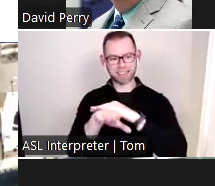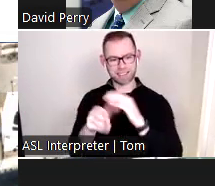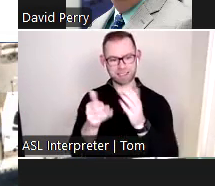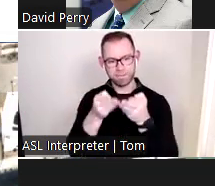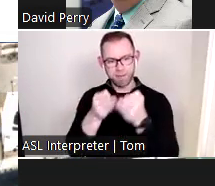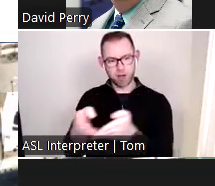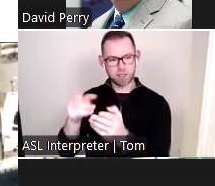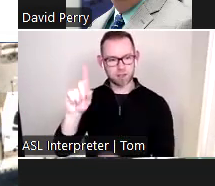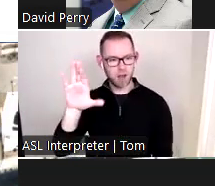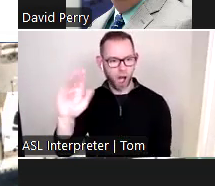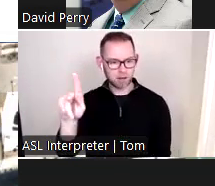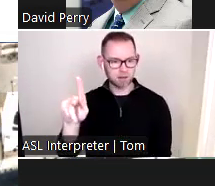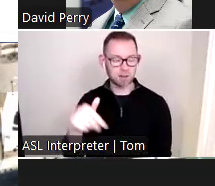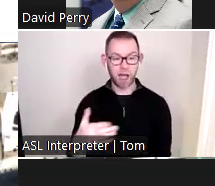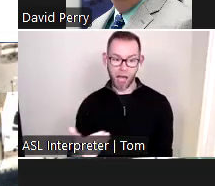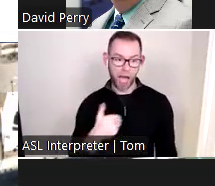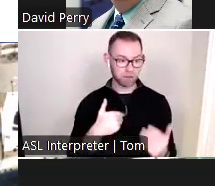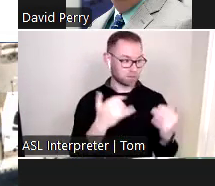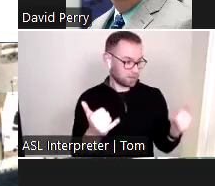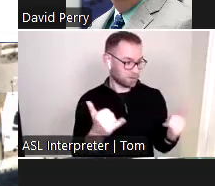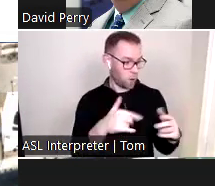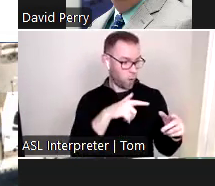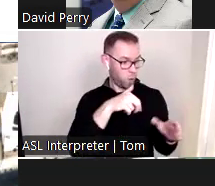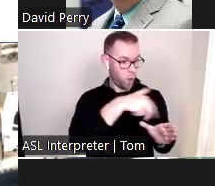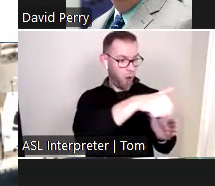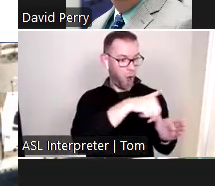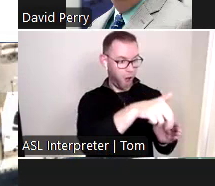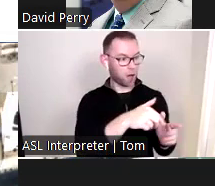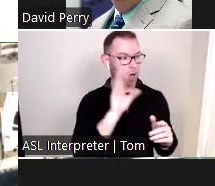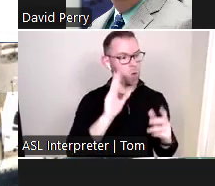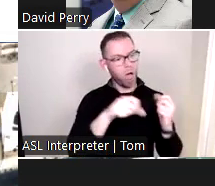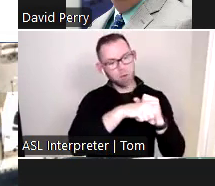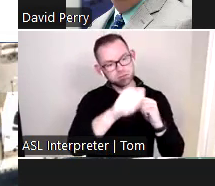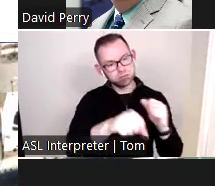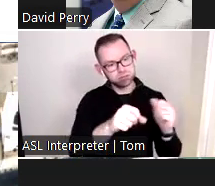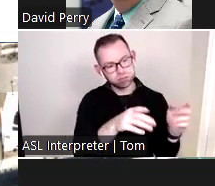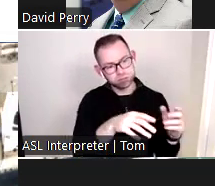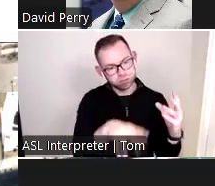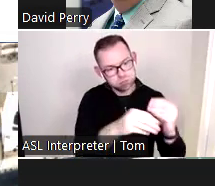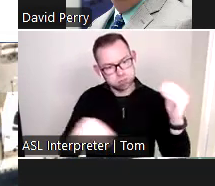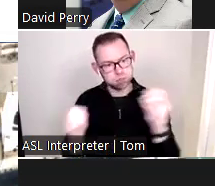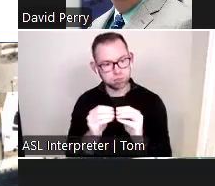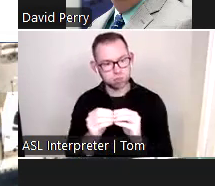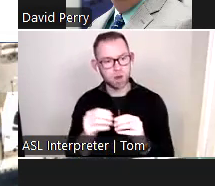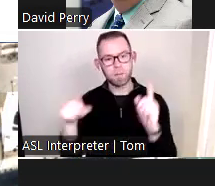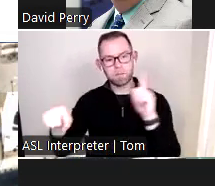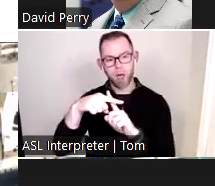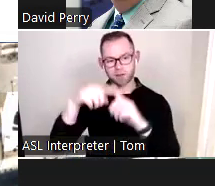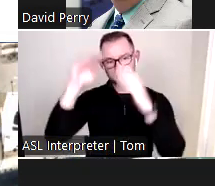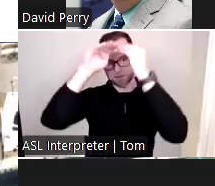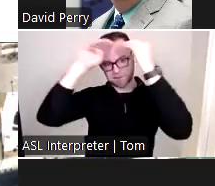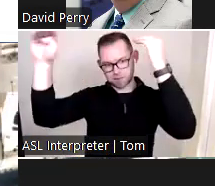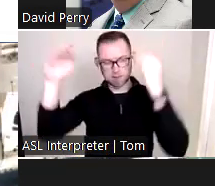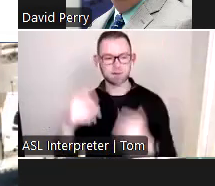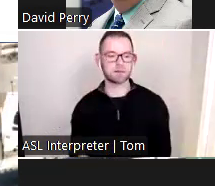and extend the existing connecting walkways, and we will replace and extend the canopies. We are going to increase the number of ferry slips